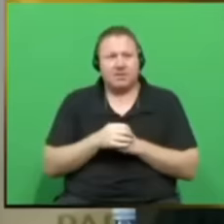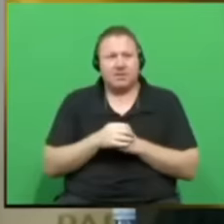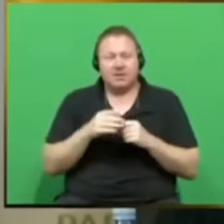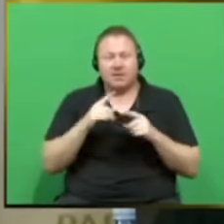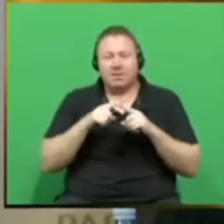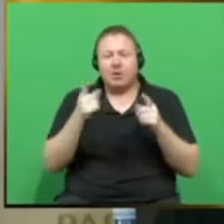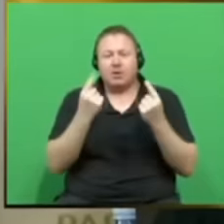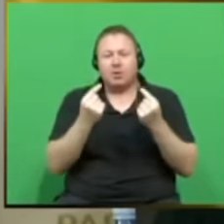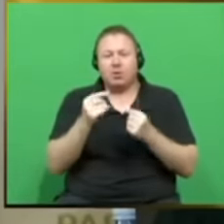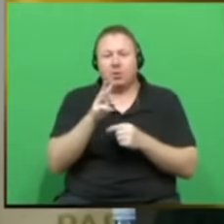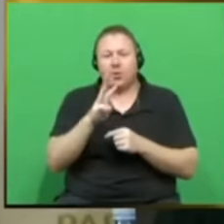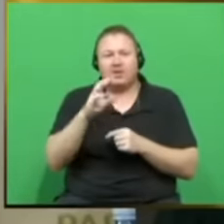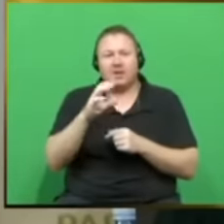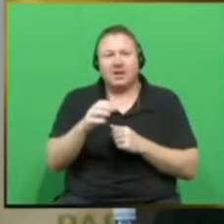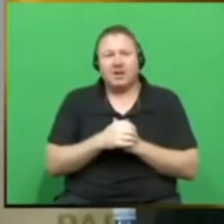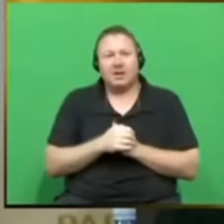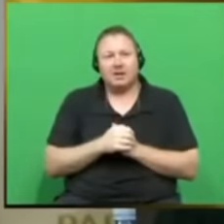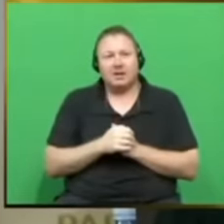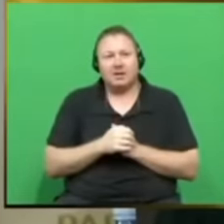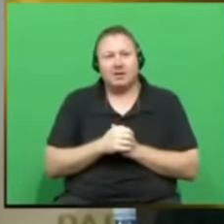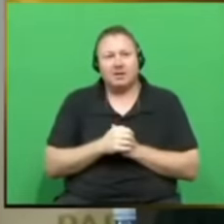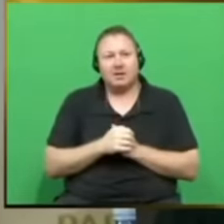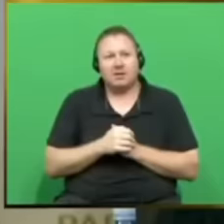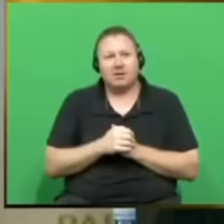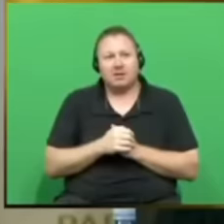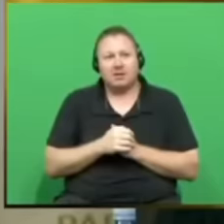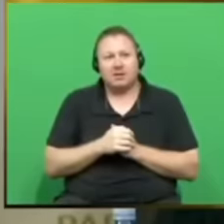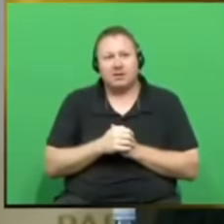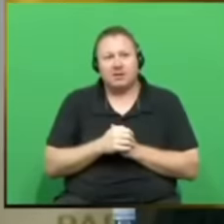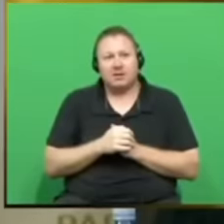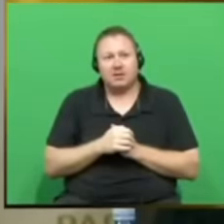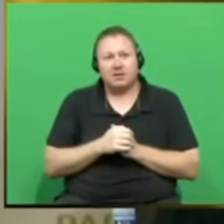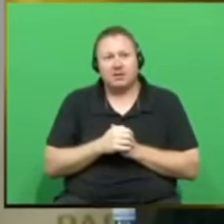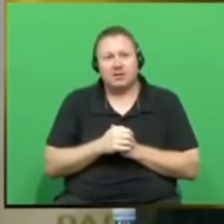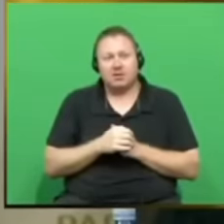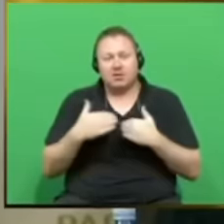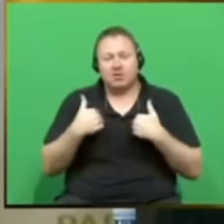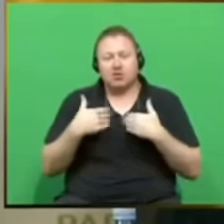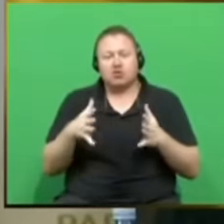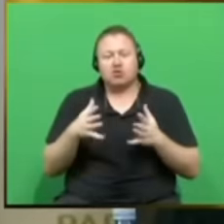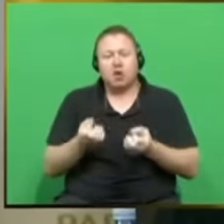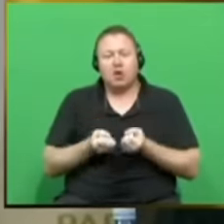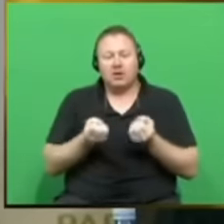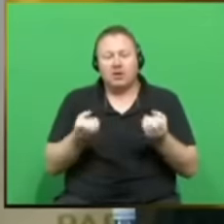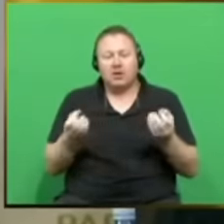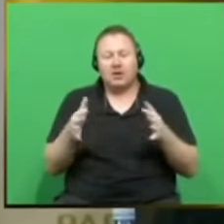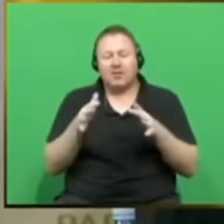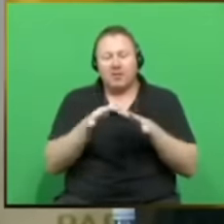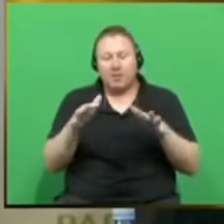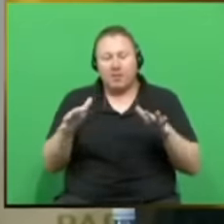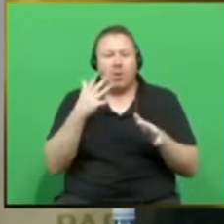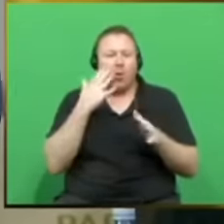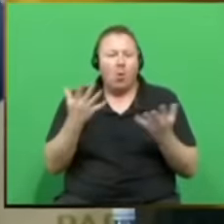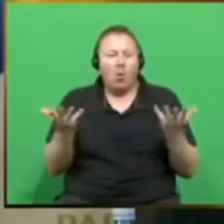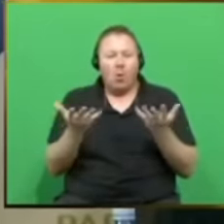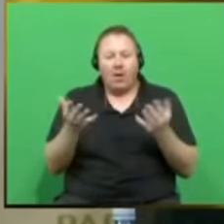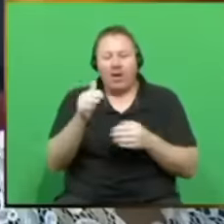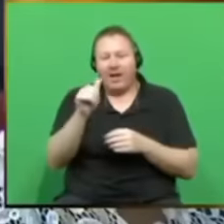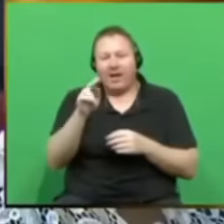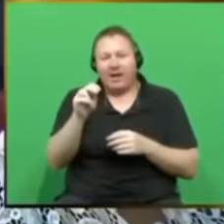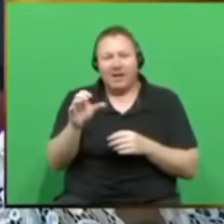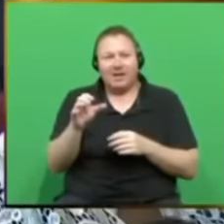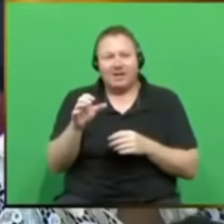the Western Cape? We go ahead and start to deliver to the citizens where the ANC fails.